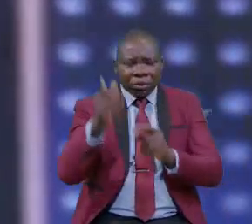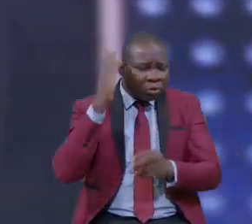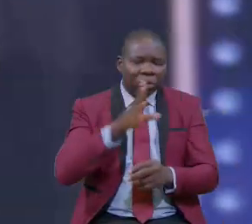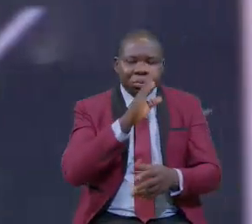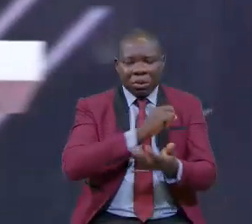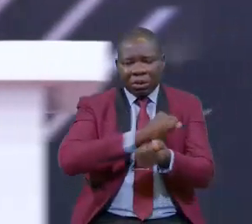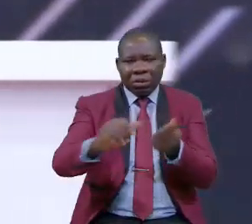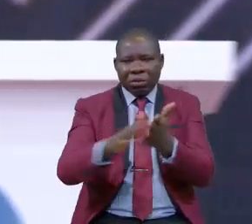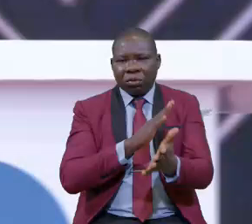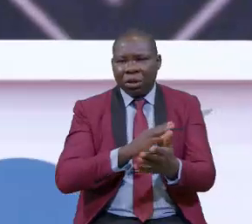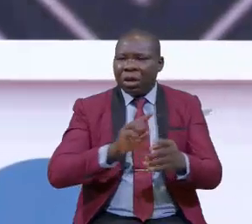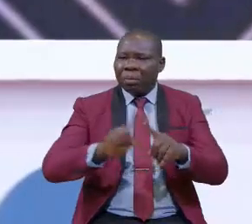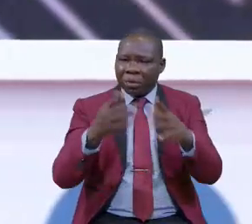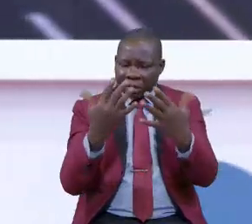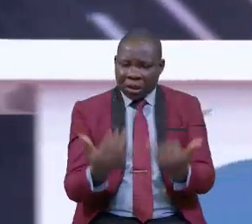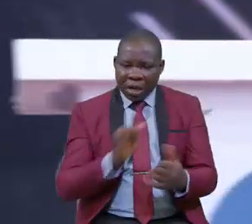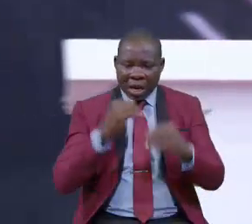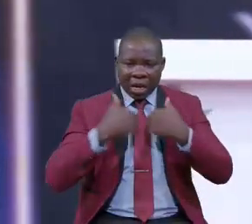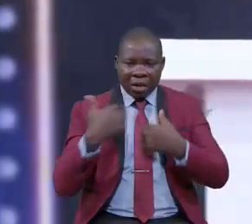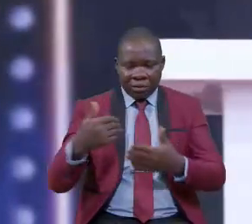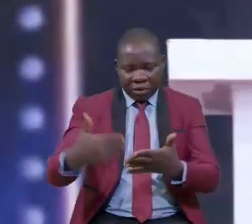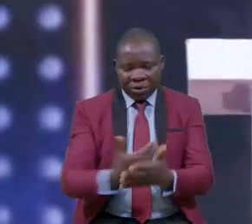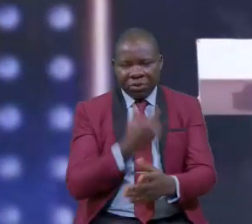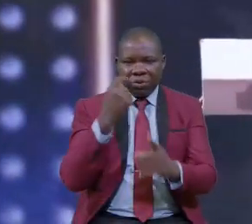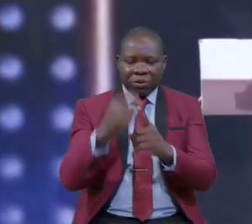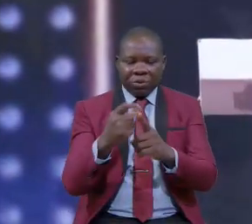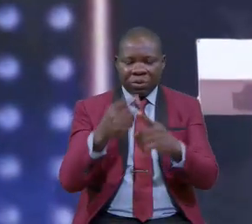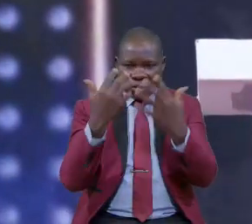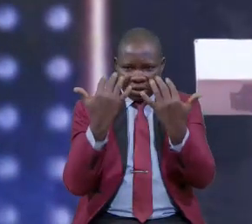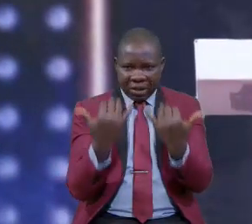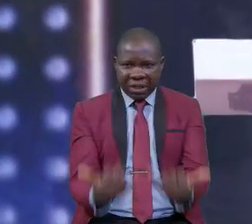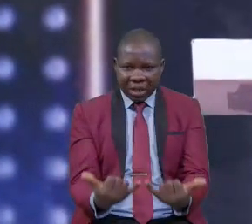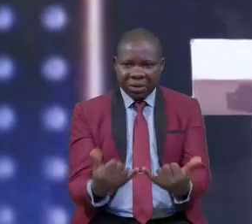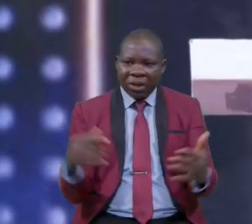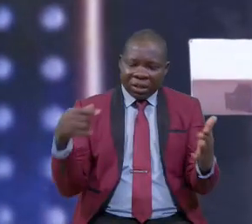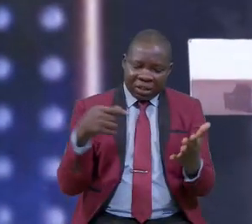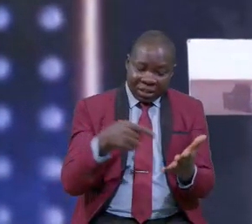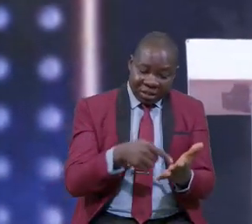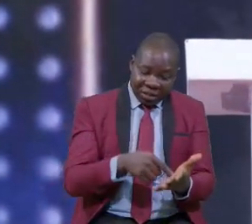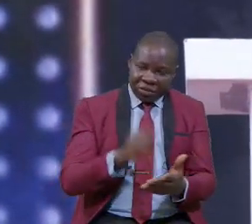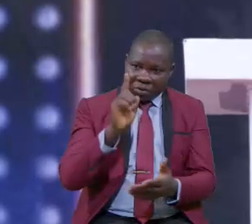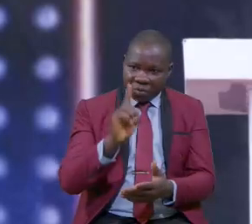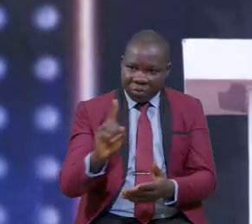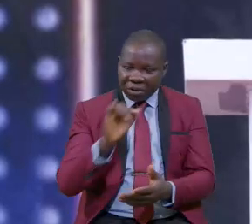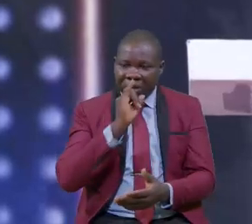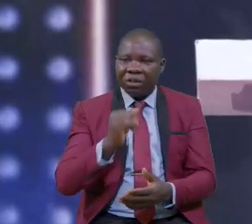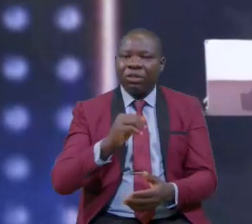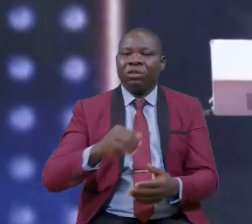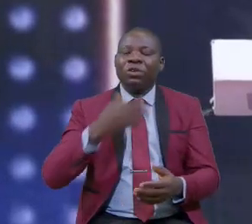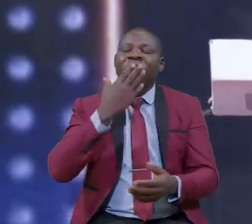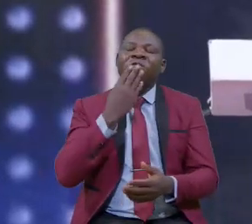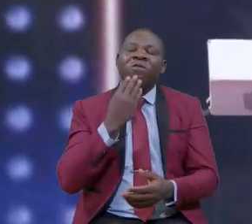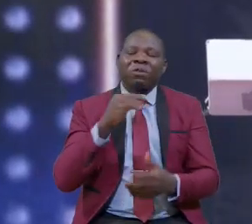heard a new message now. This one is sweet. "Neither do